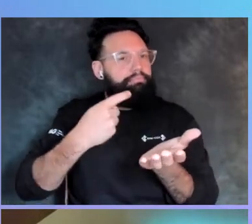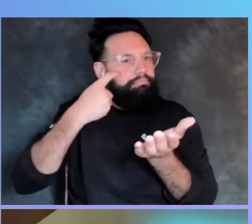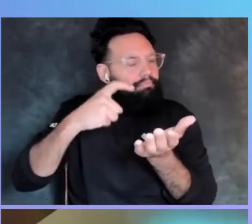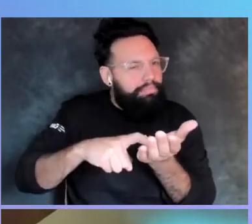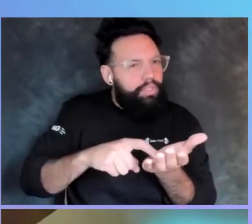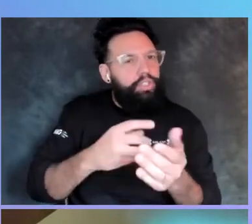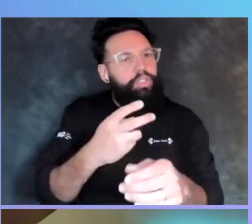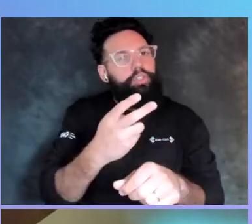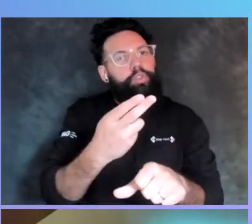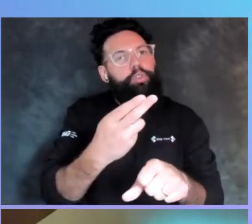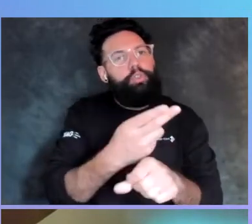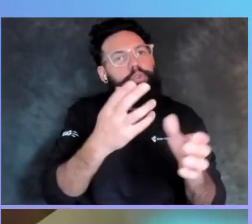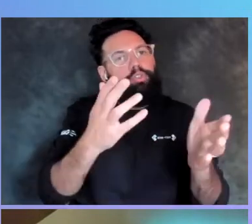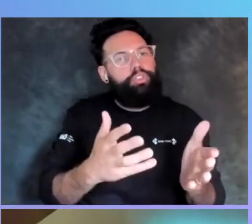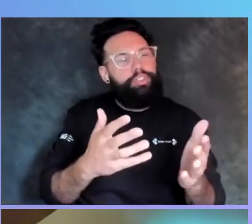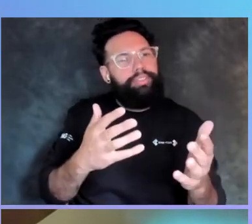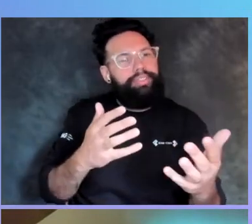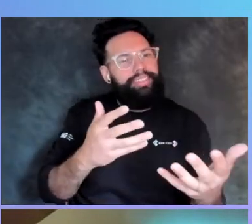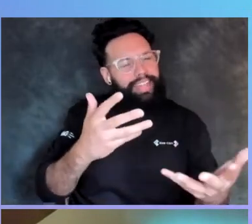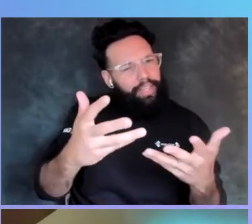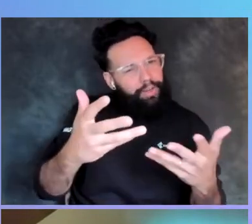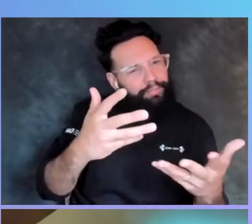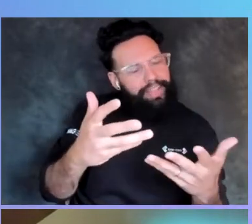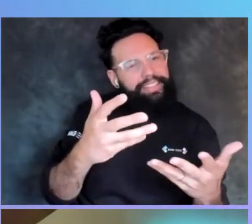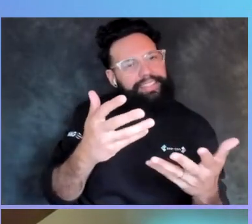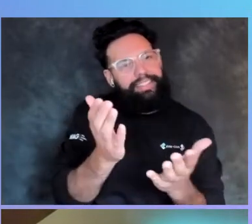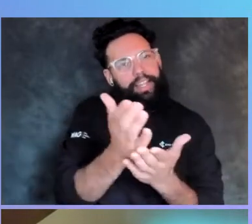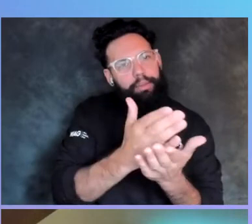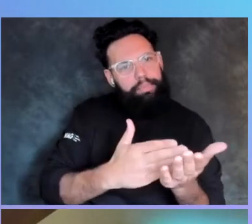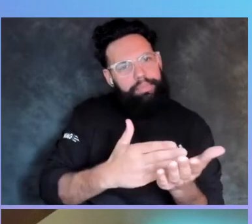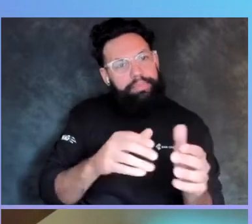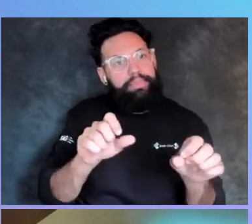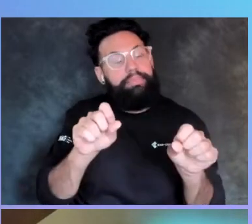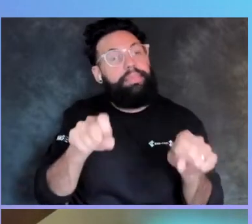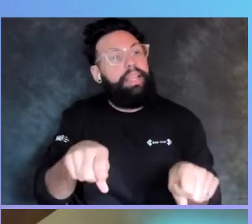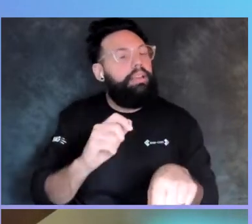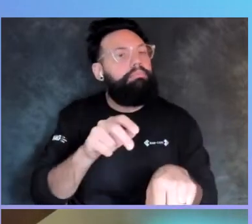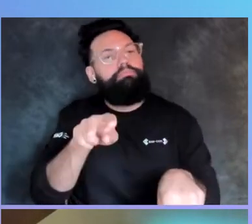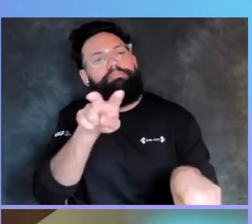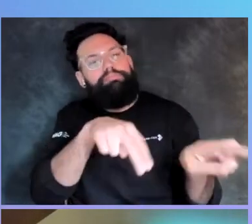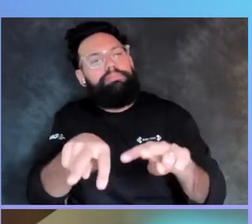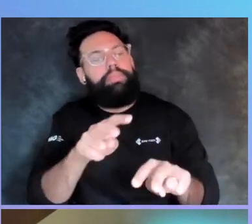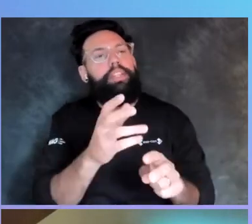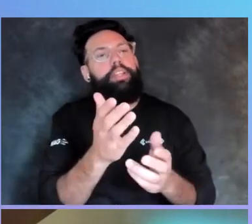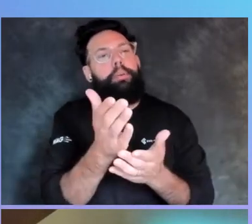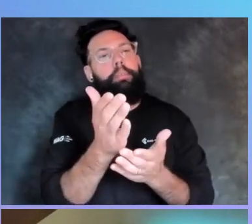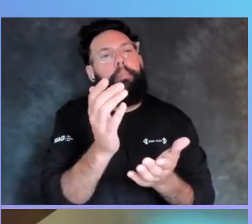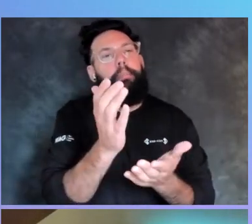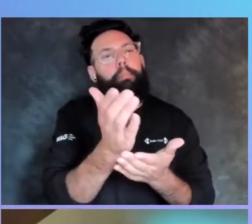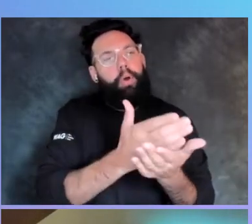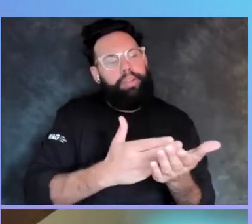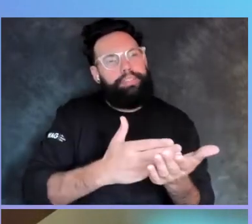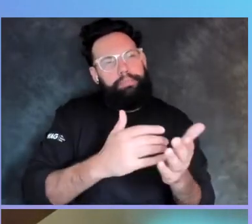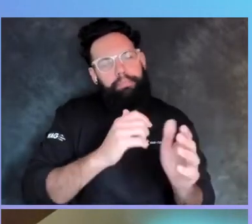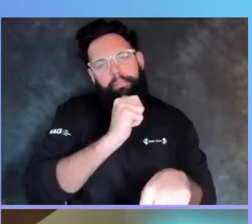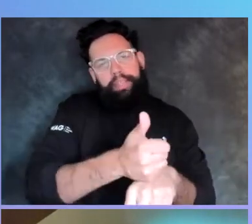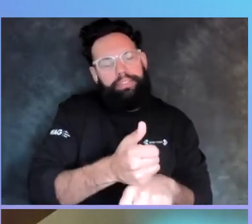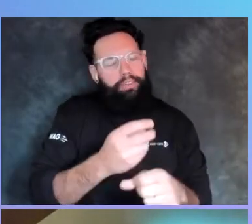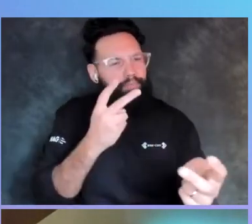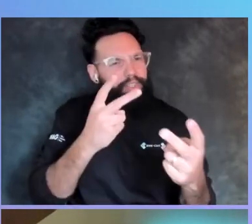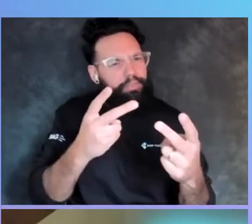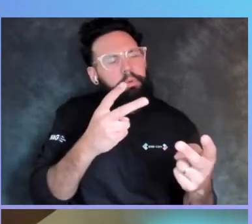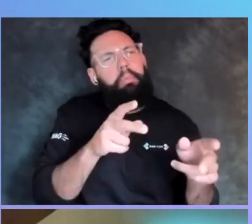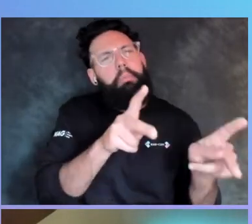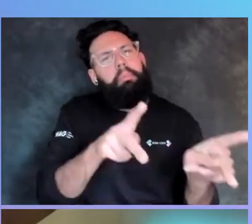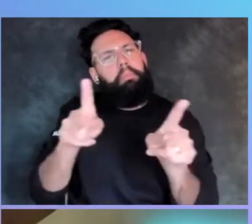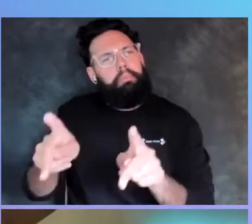elements. This allows us to identify the components based purely on visual semantics, kind of how like a sighted user would. And then we